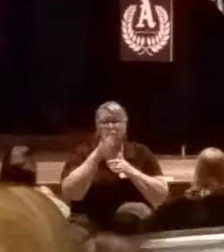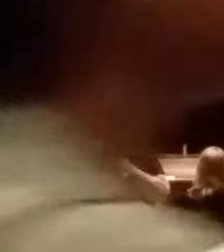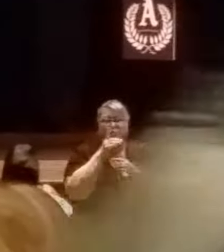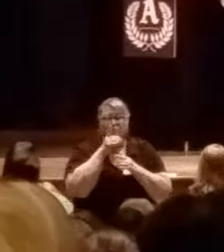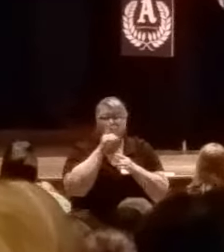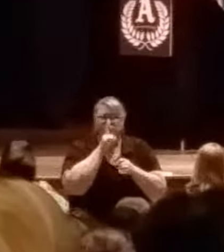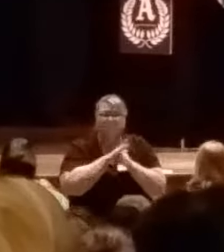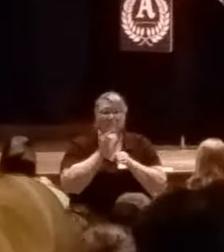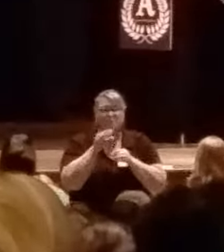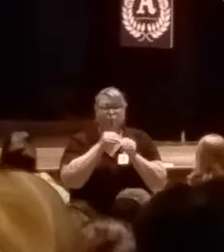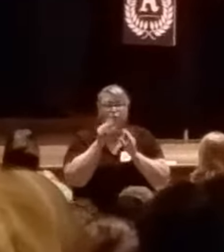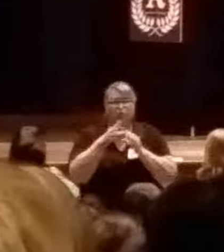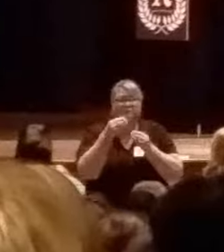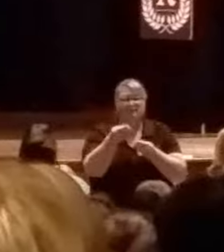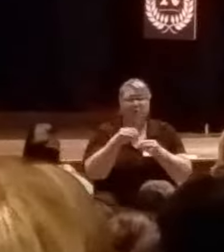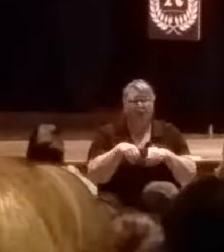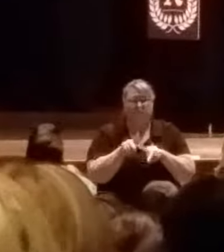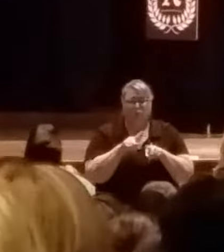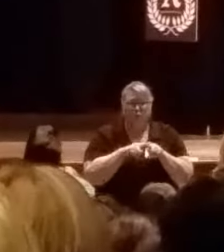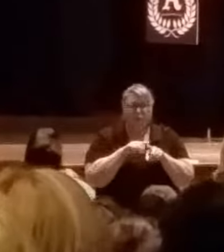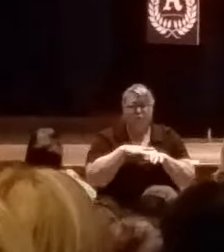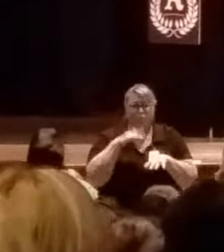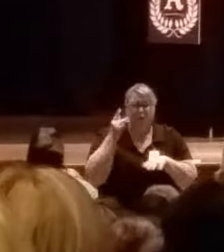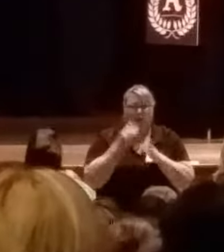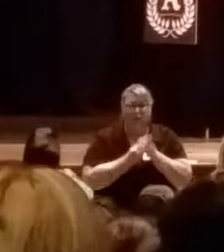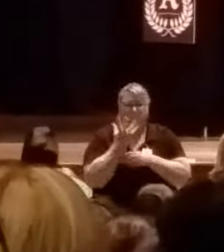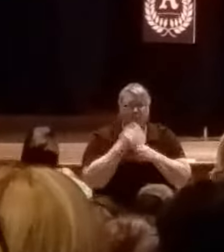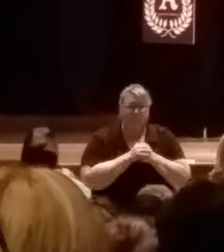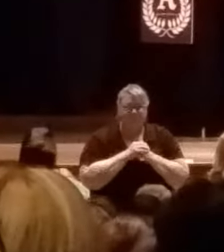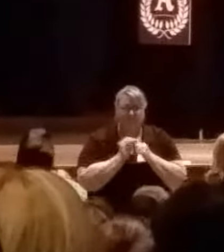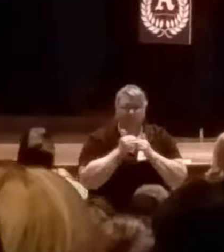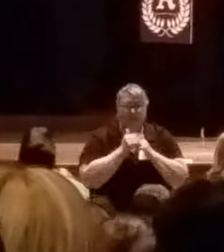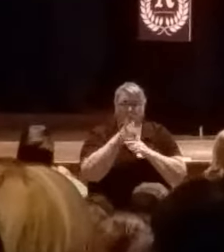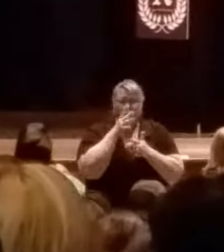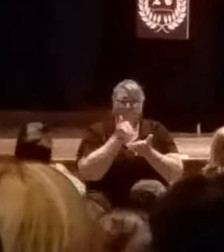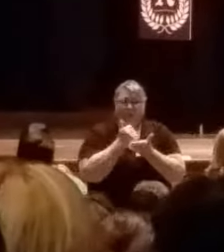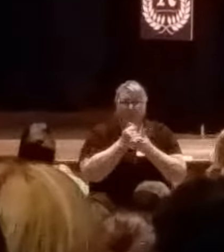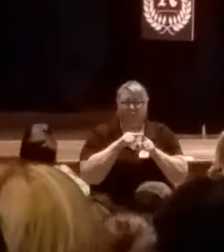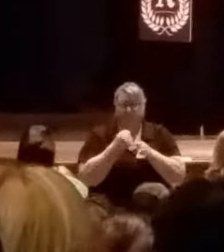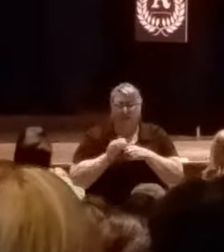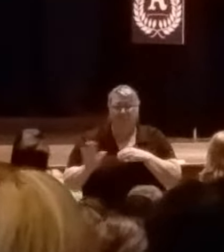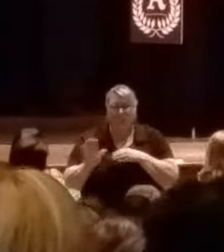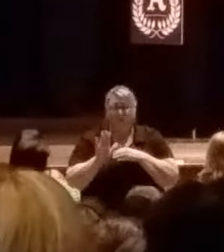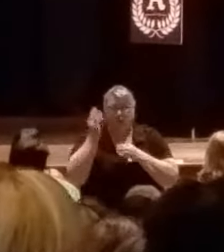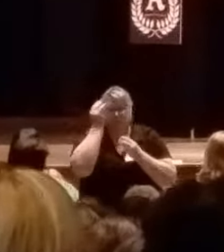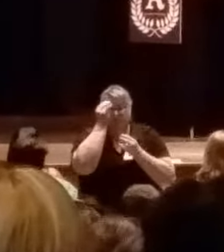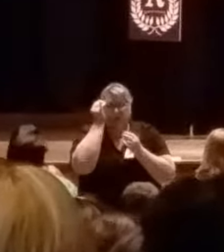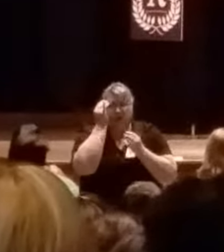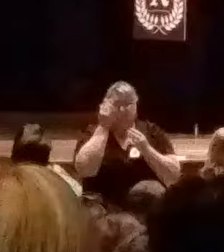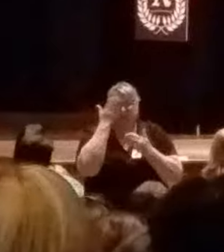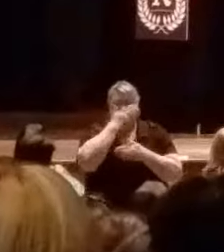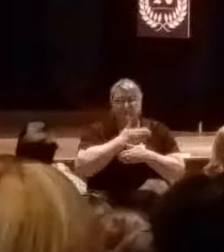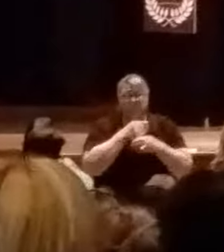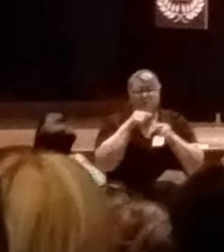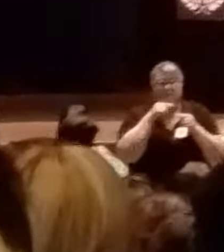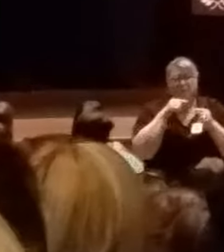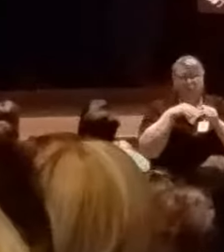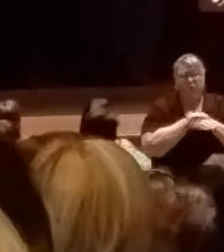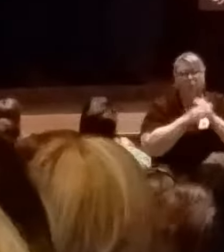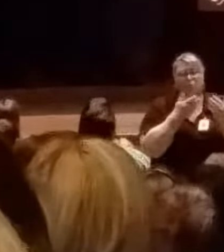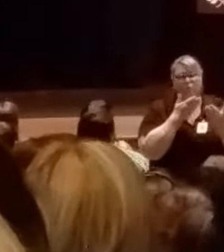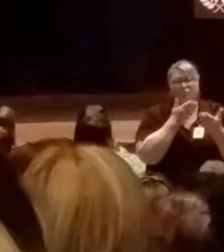ensure that your students are given opportunities to shine and grow? How will you help to make their thinking visible through collaborative